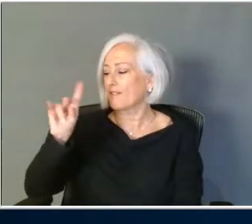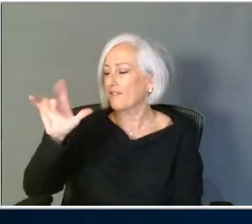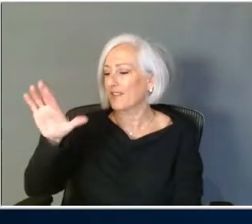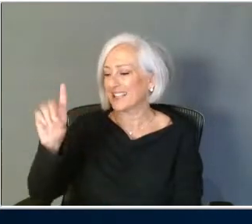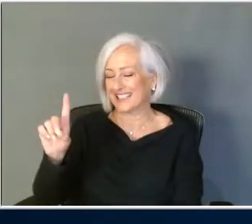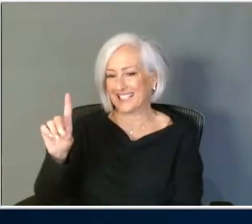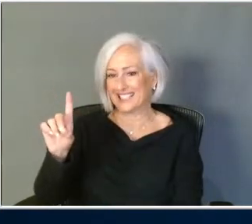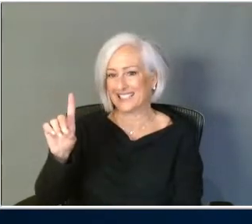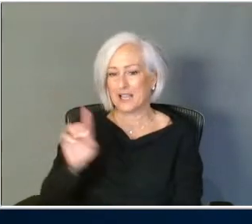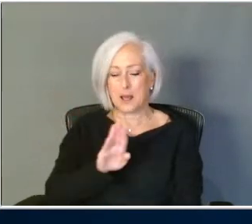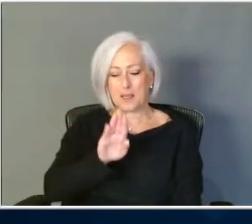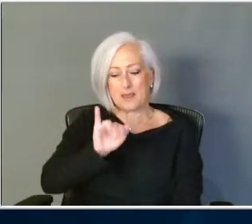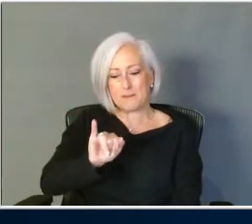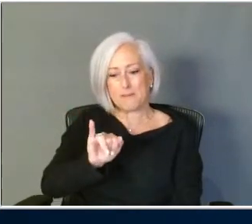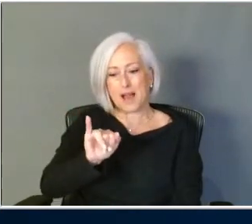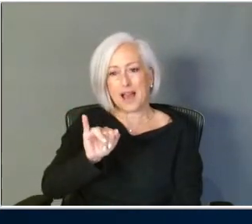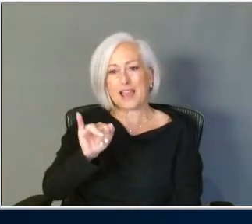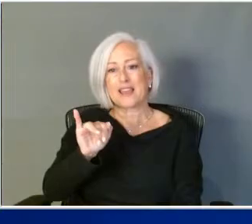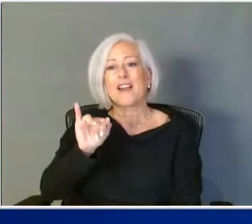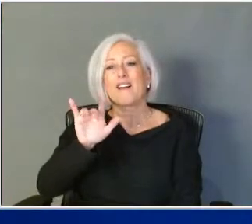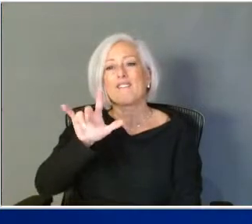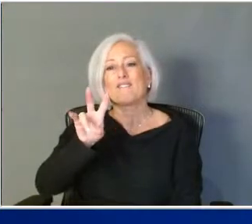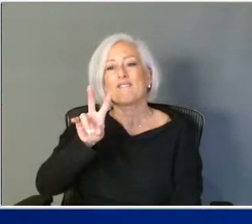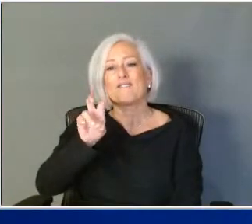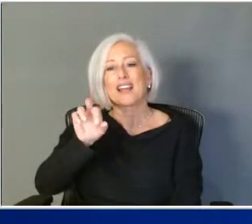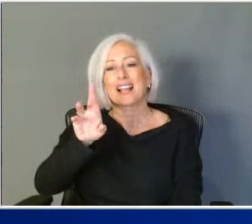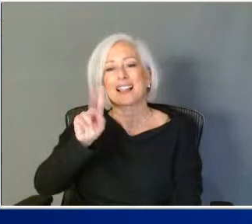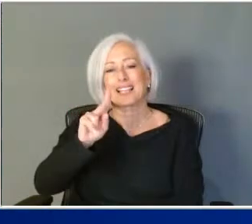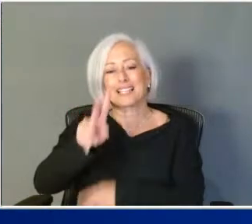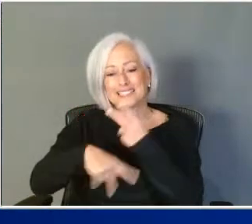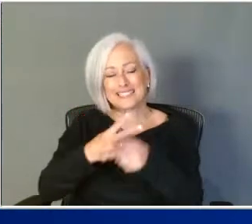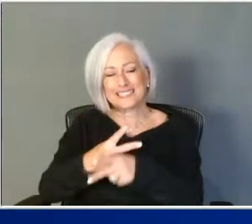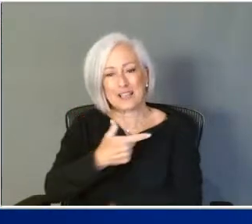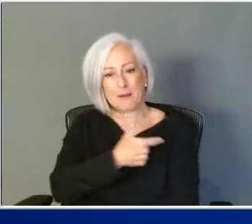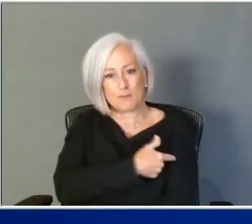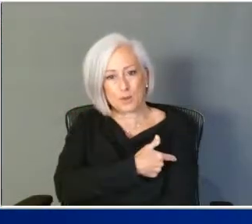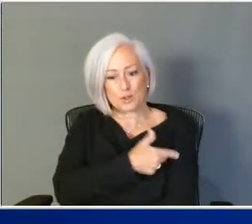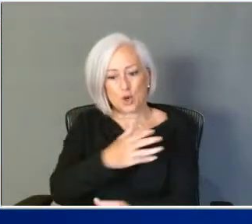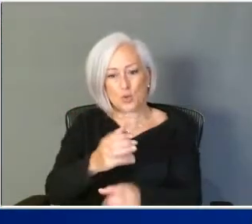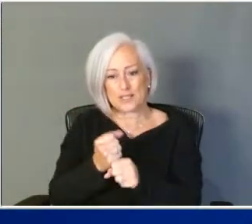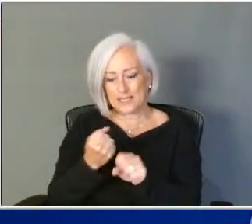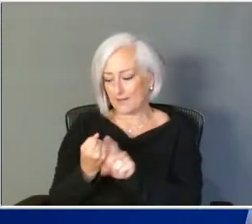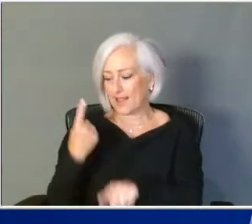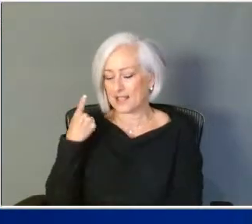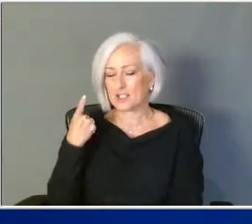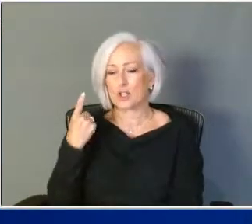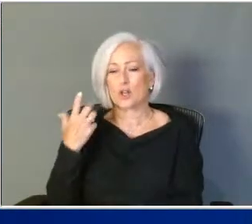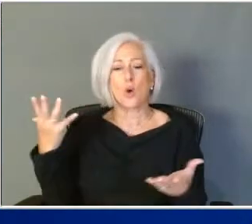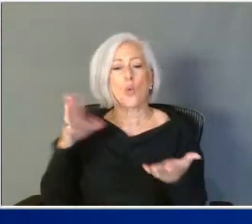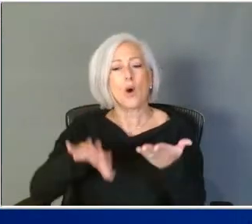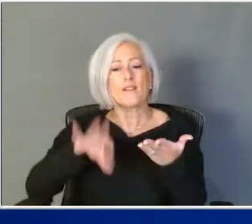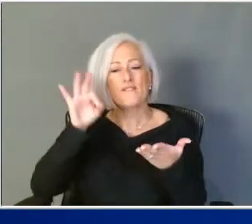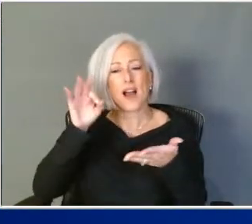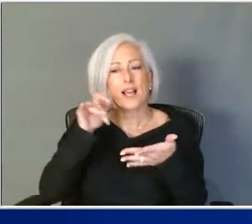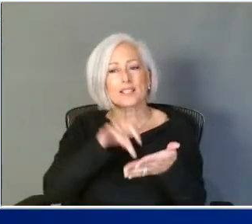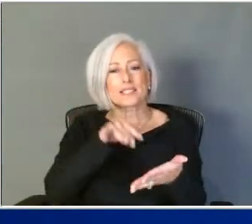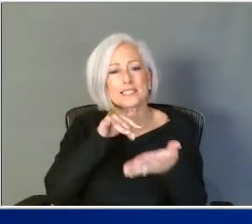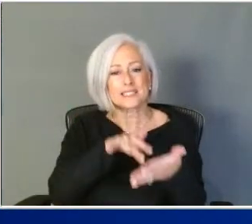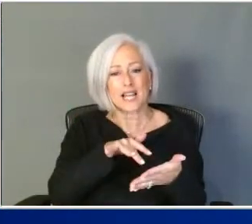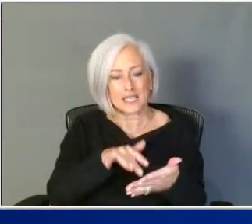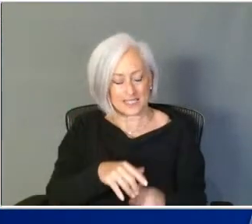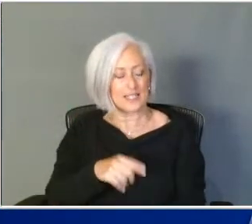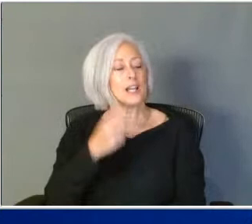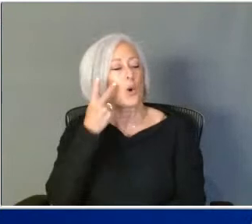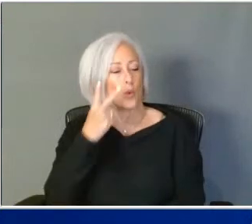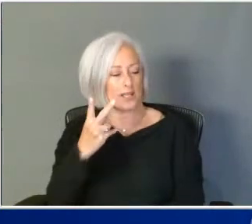did the study find? Yeah, and we're getting more and more pieces of data from the new bivalent boosters and their effectiveness.